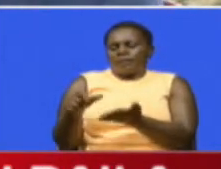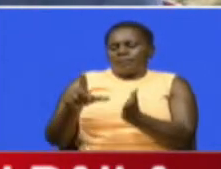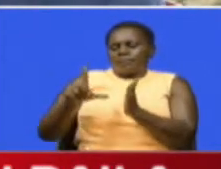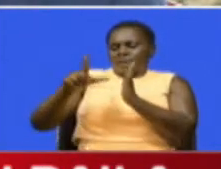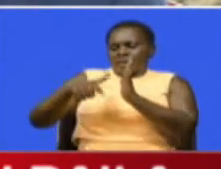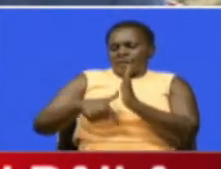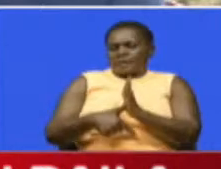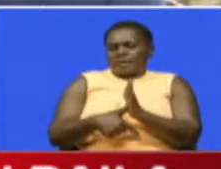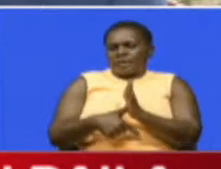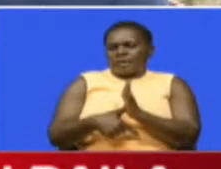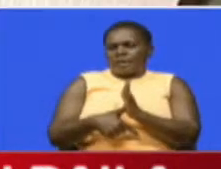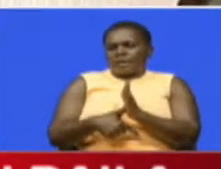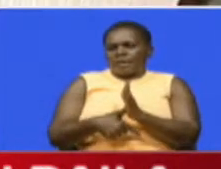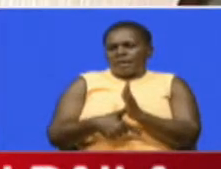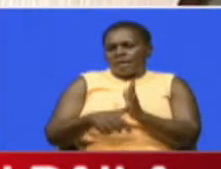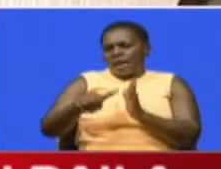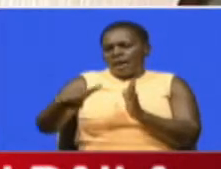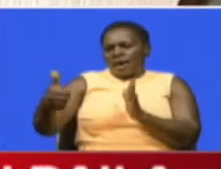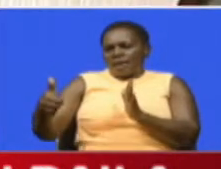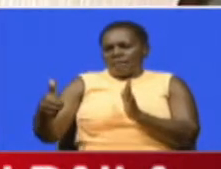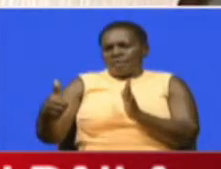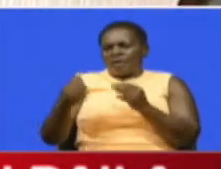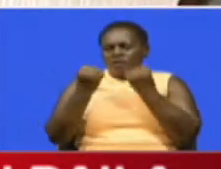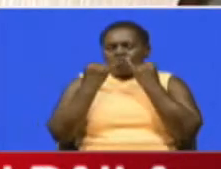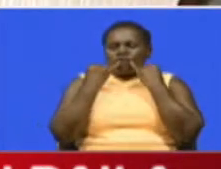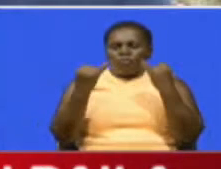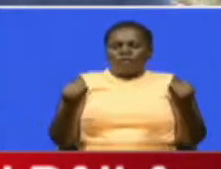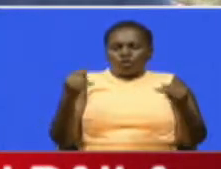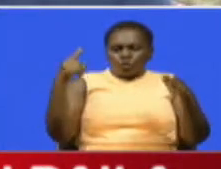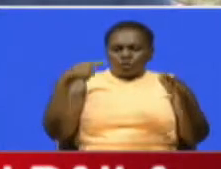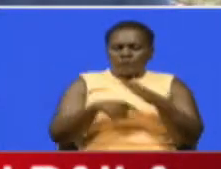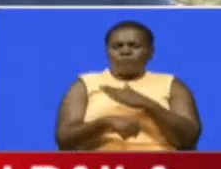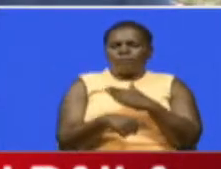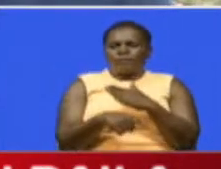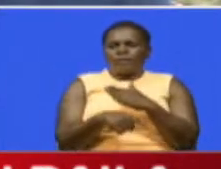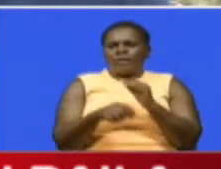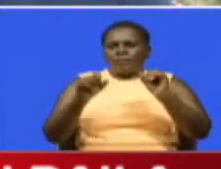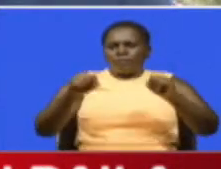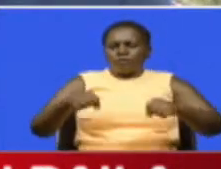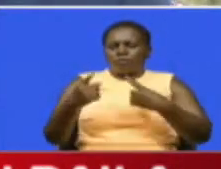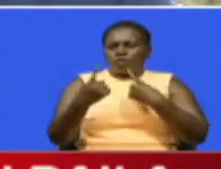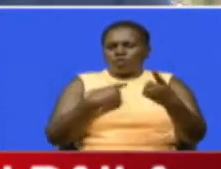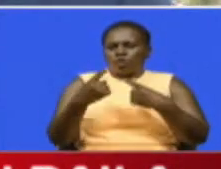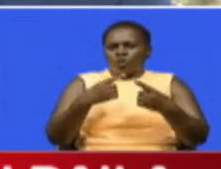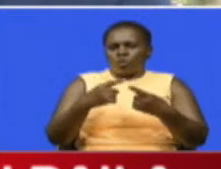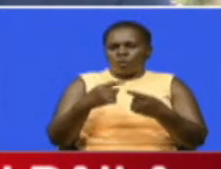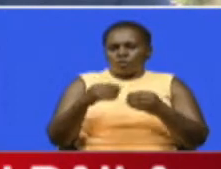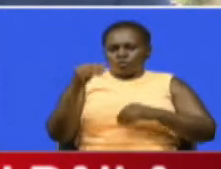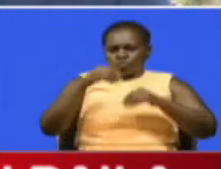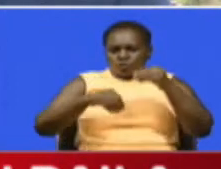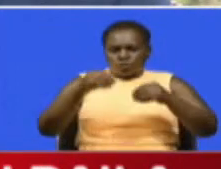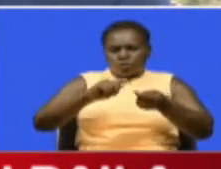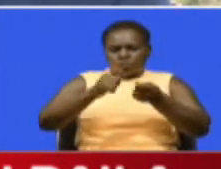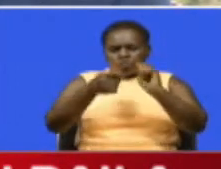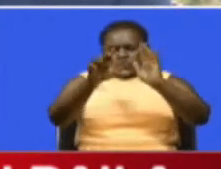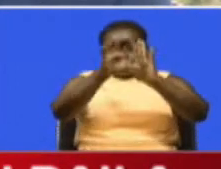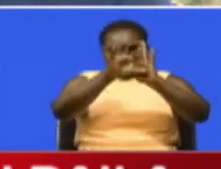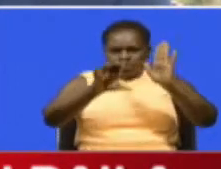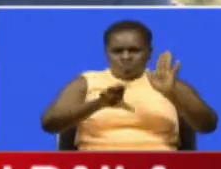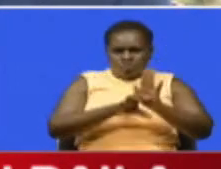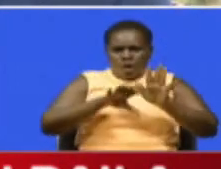thereafter, the rest and details for that, then you can talk about a month thereafter